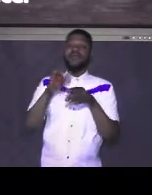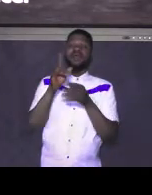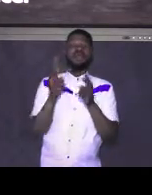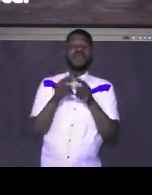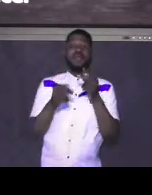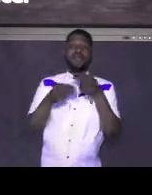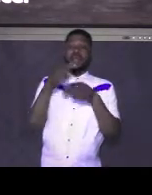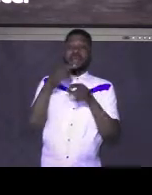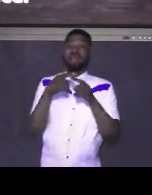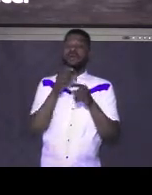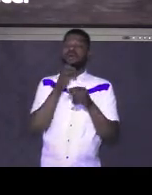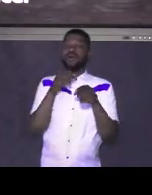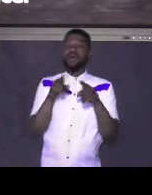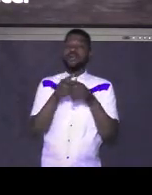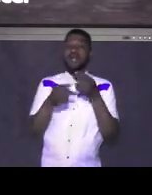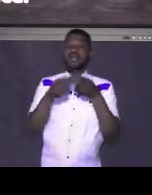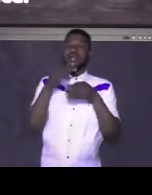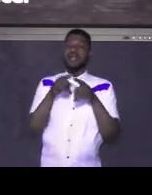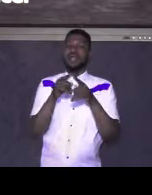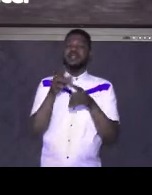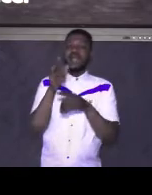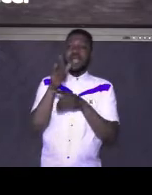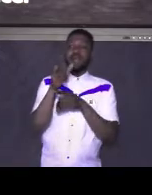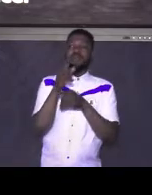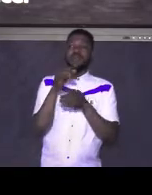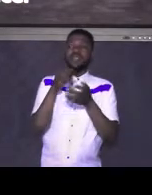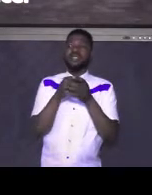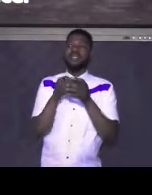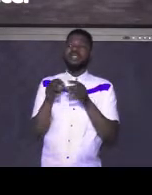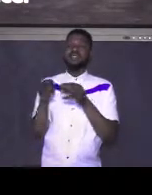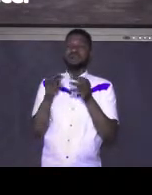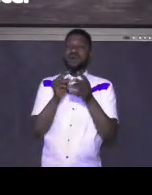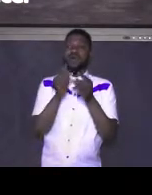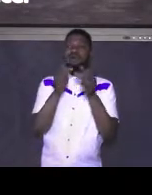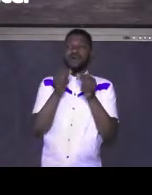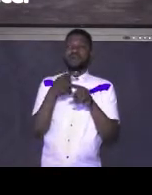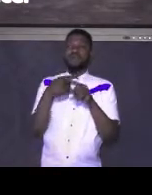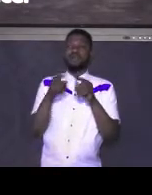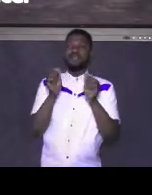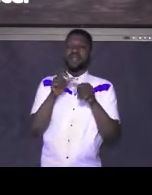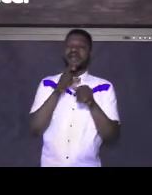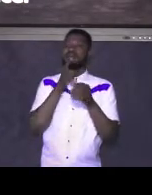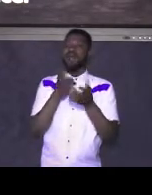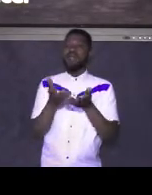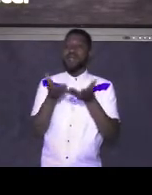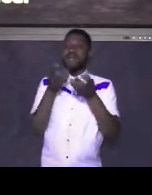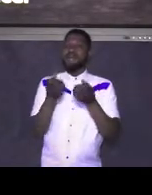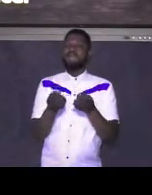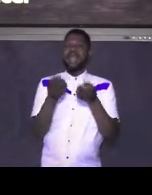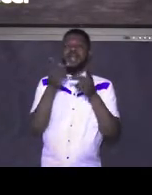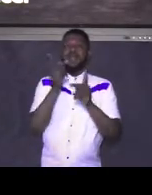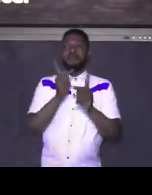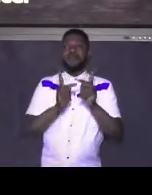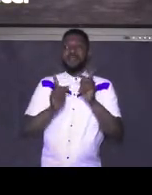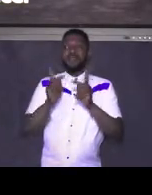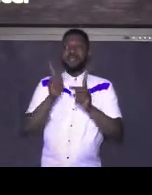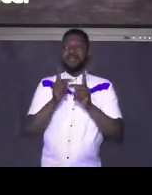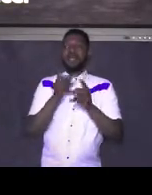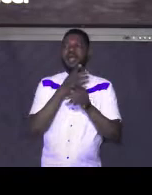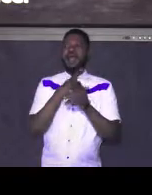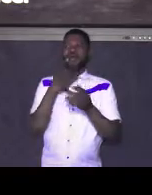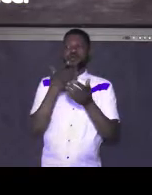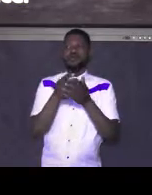high as an aeroplane. A helicopter moves fast, but cannot carry many